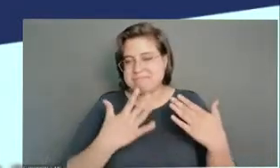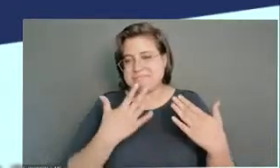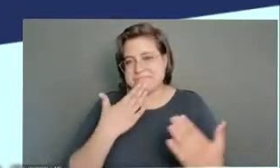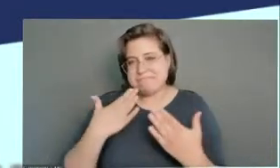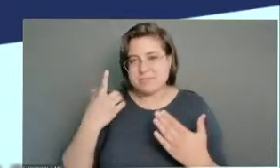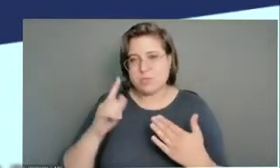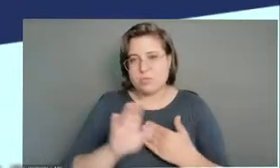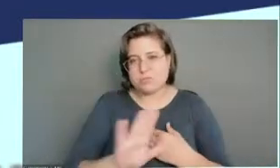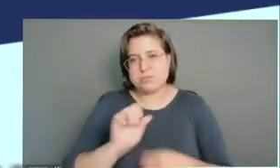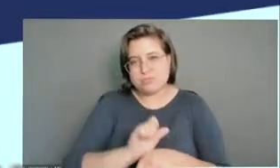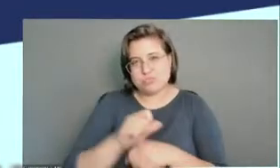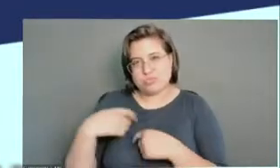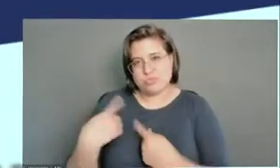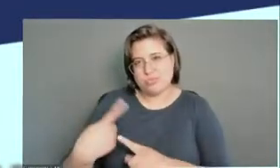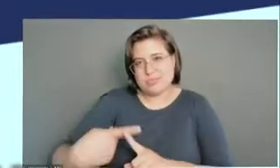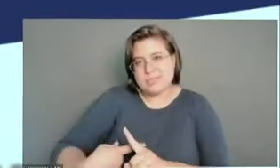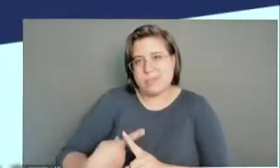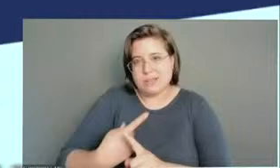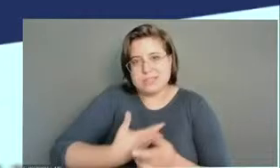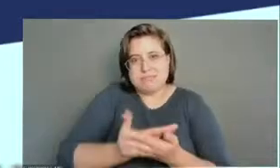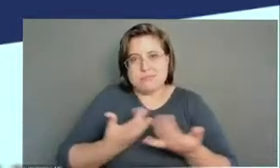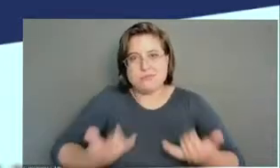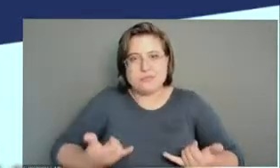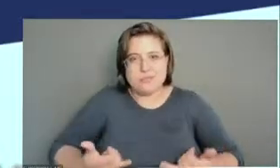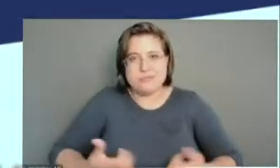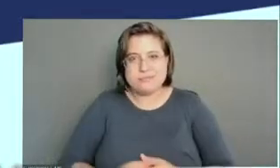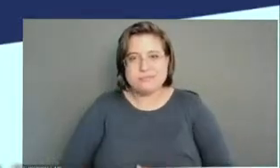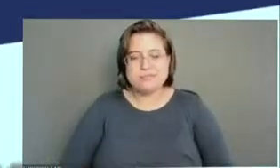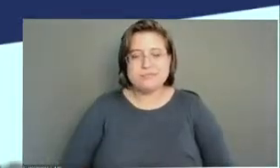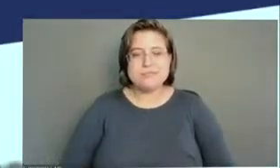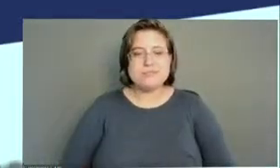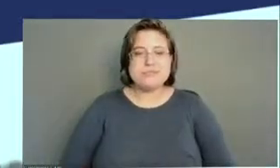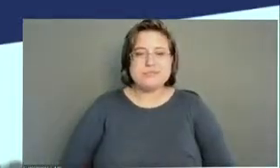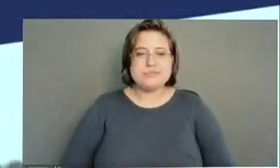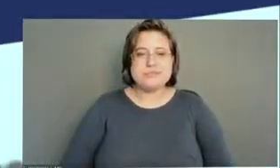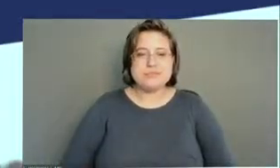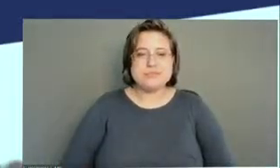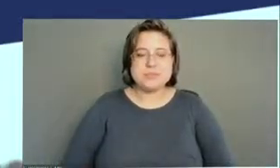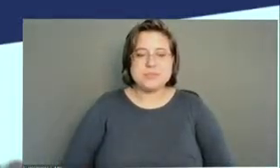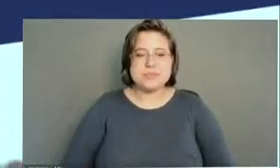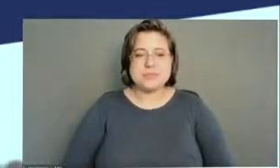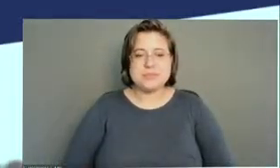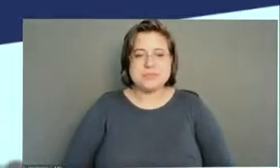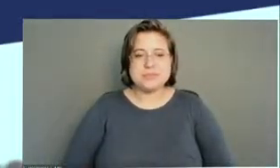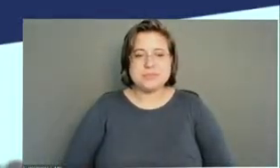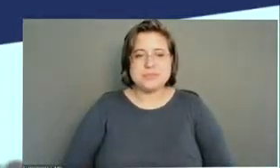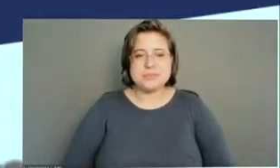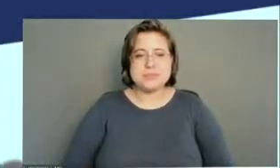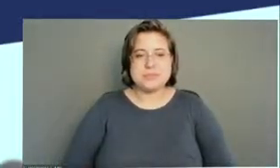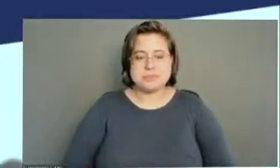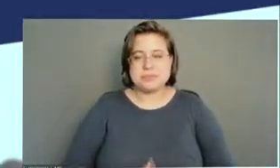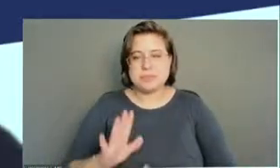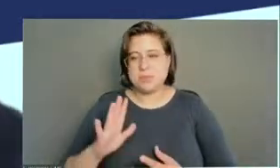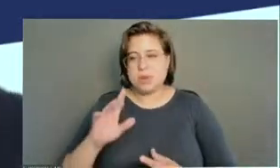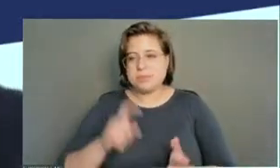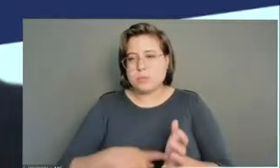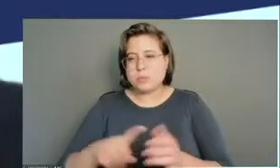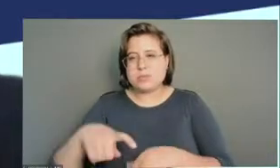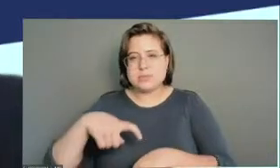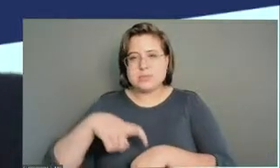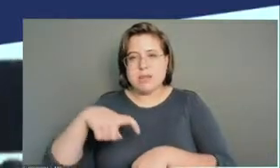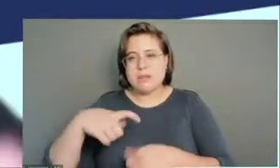work this month to get us to this point. I note the time, let's call